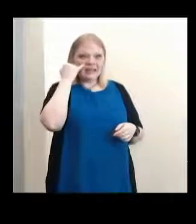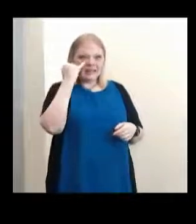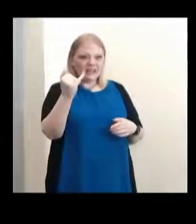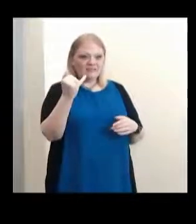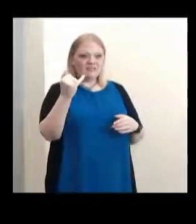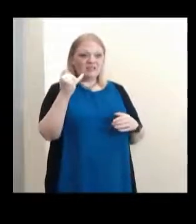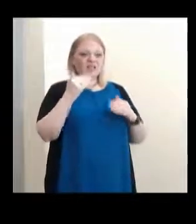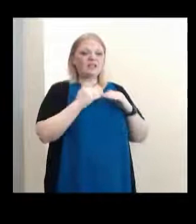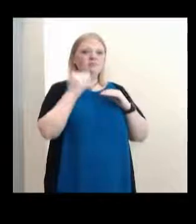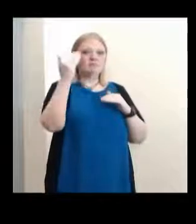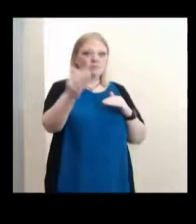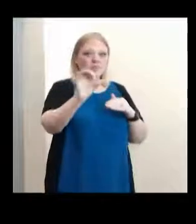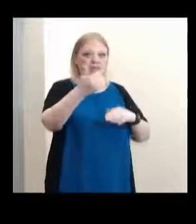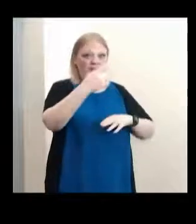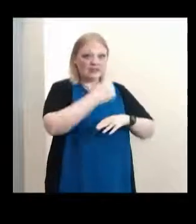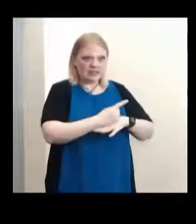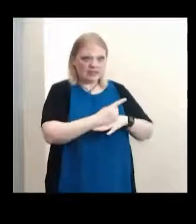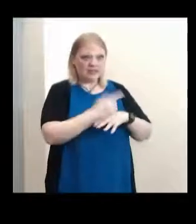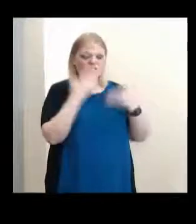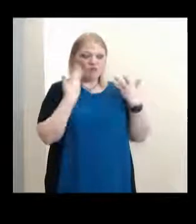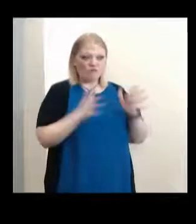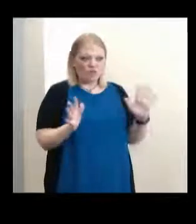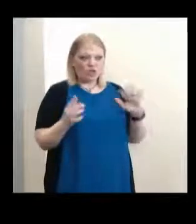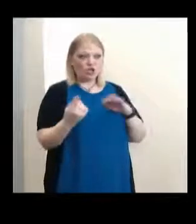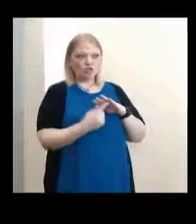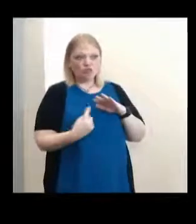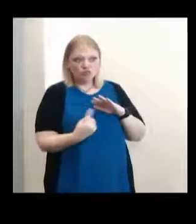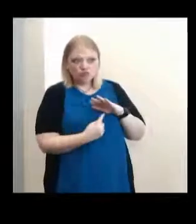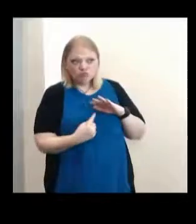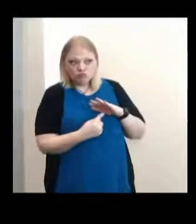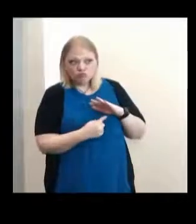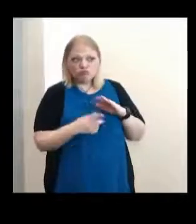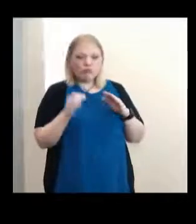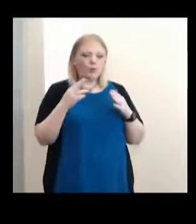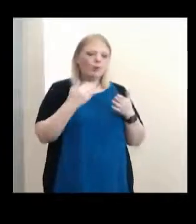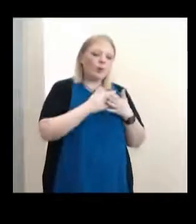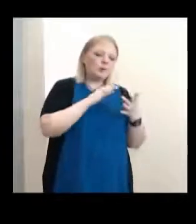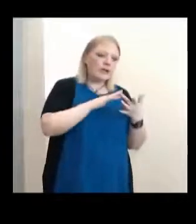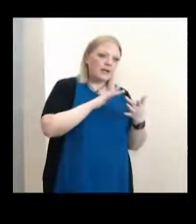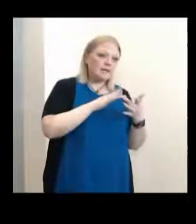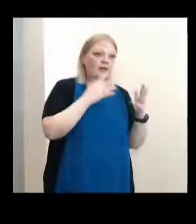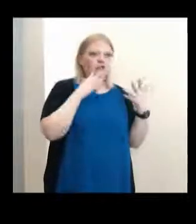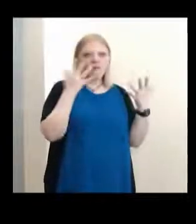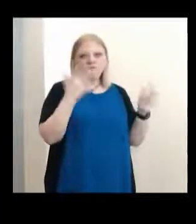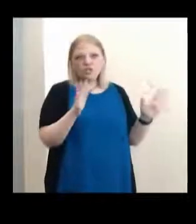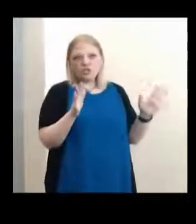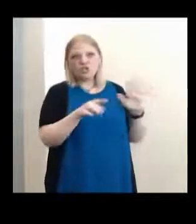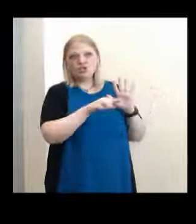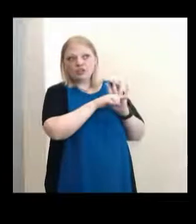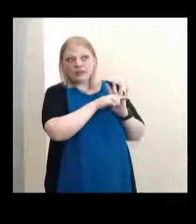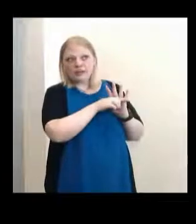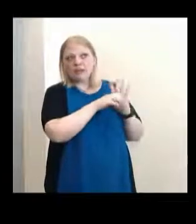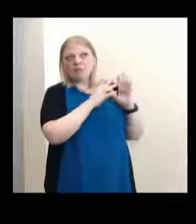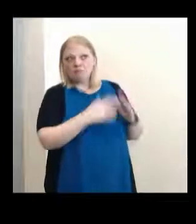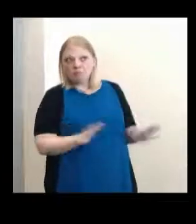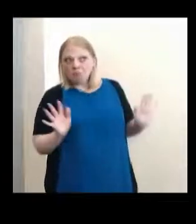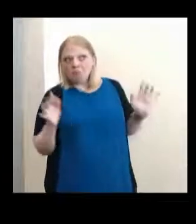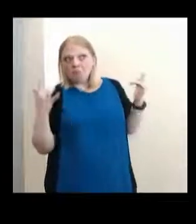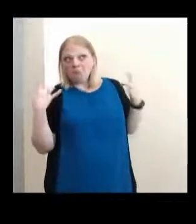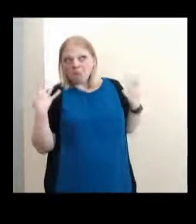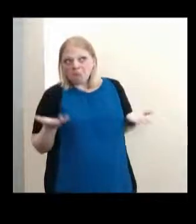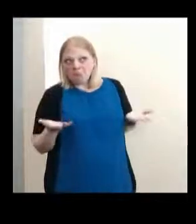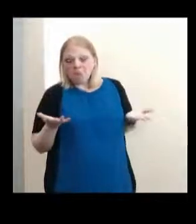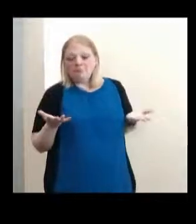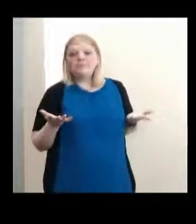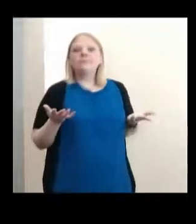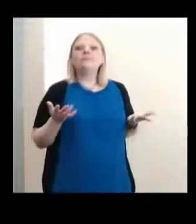10 days out and you're out of isolation, or if you were a close contact and you were negative, you're out of quarantine, it